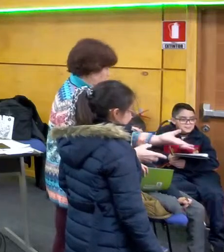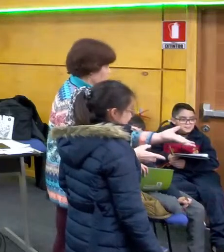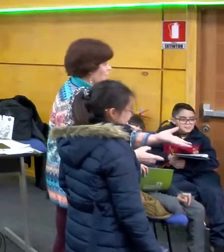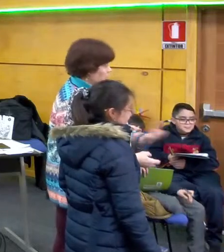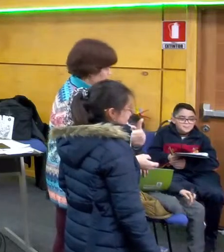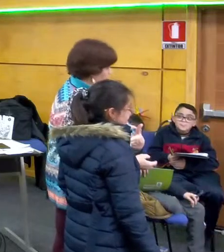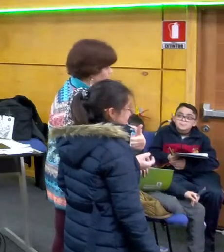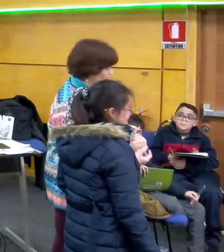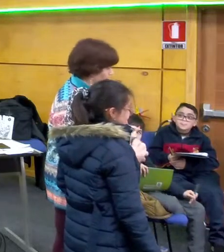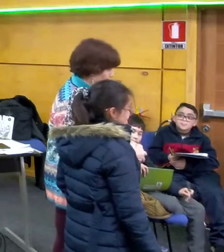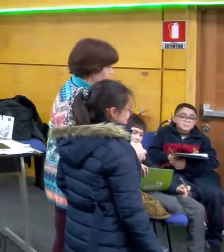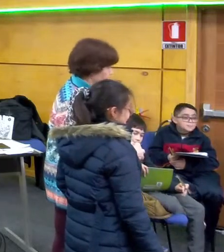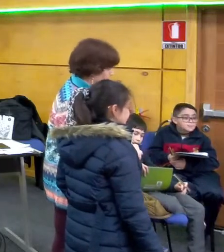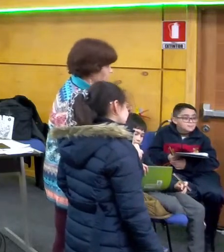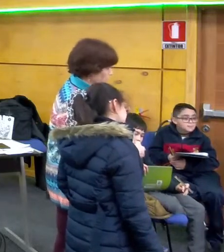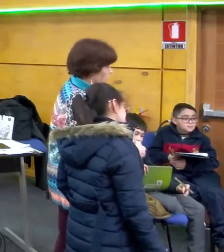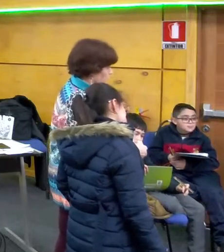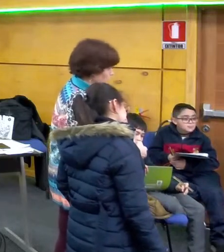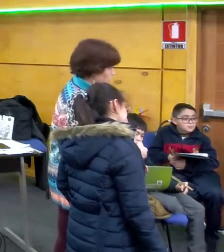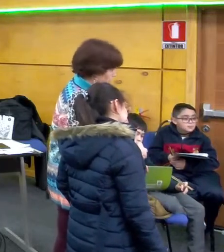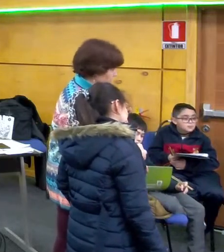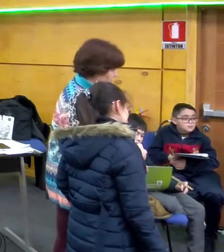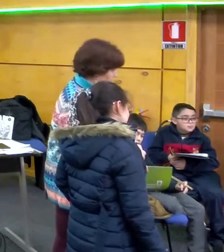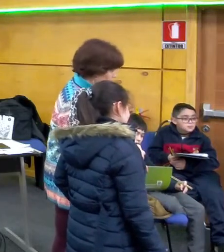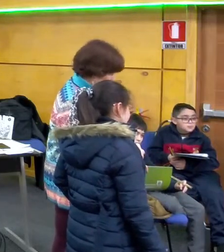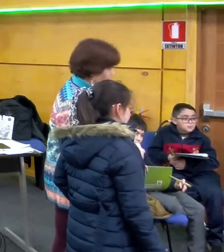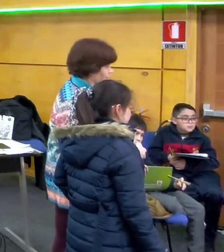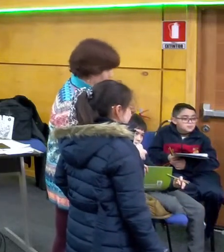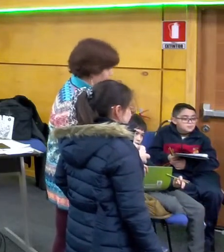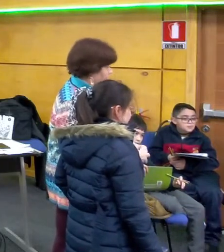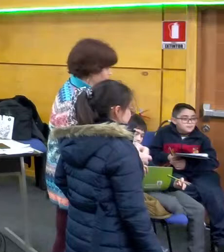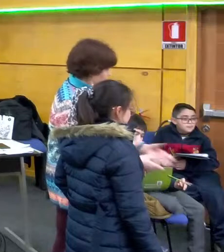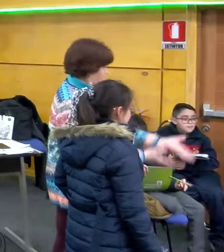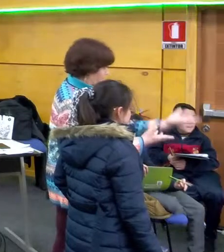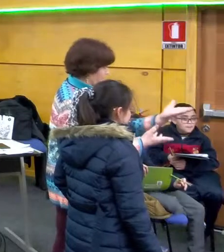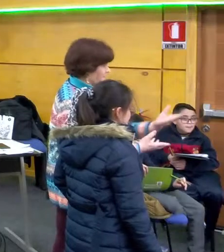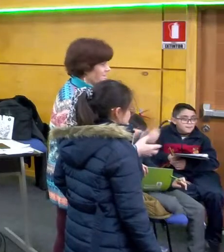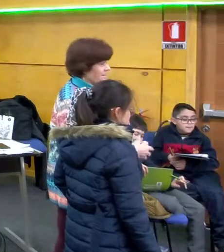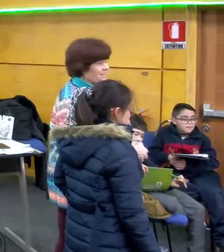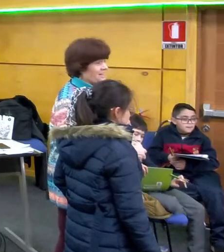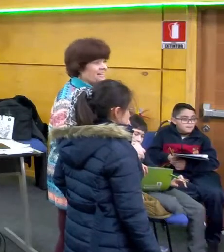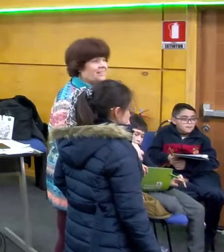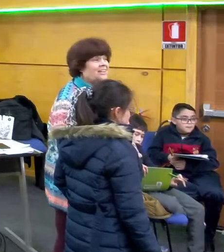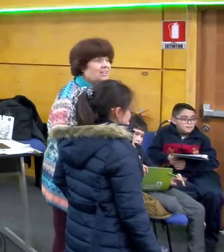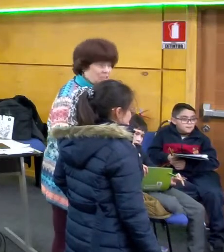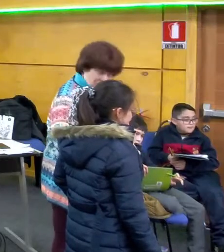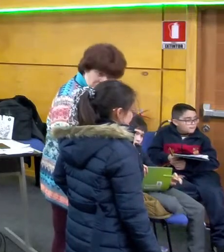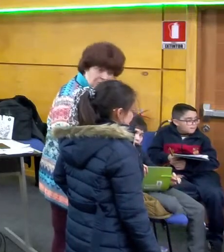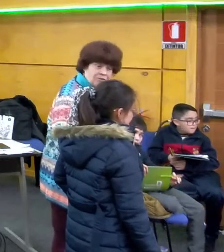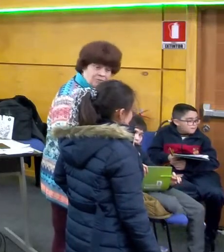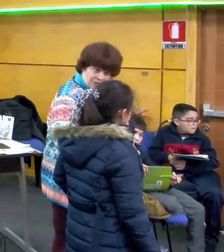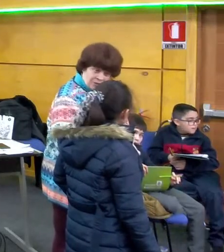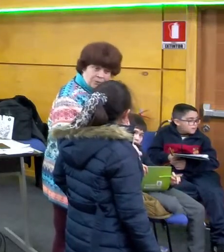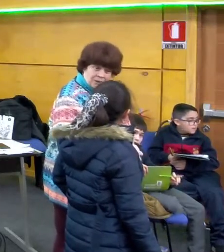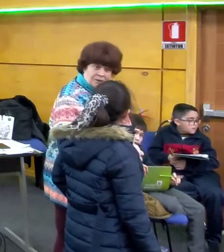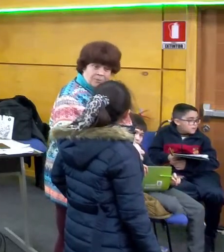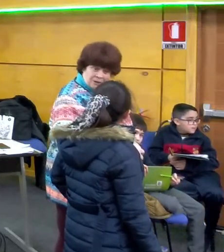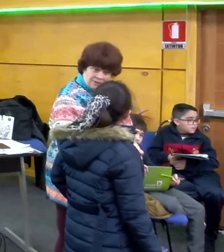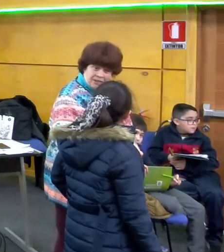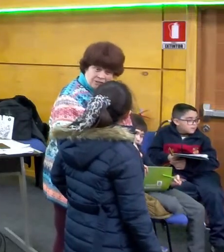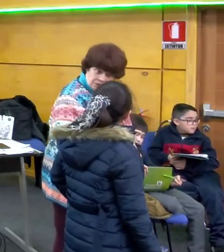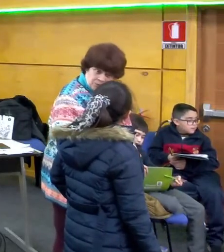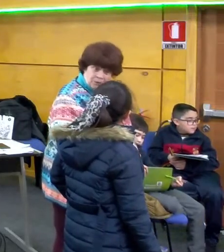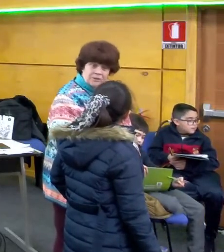You were commenting about how she pronounced all the words correctly? Yes, yeah. She's very good with